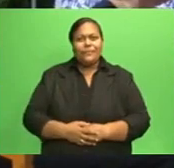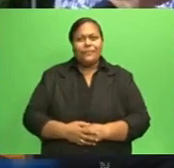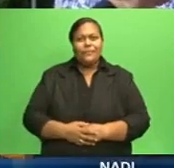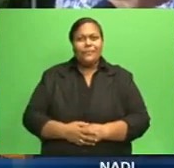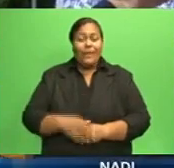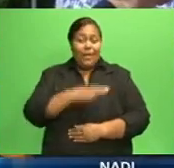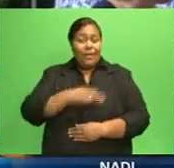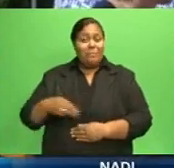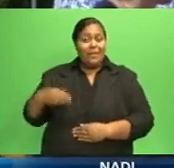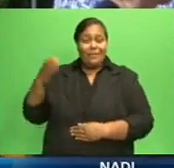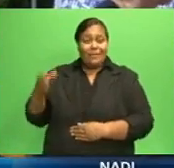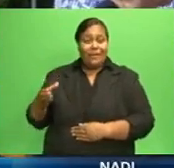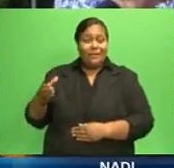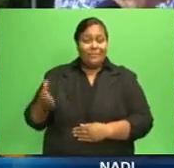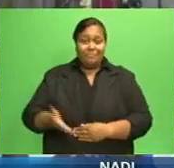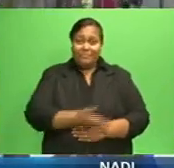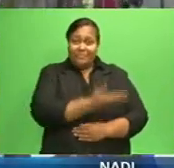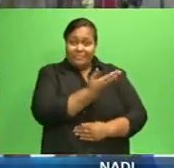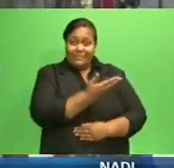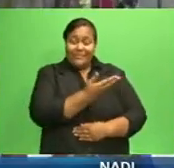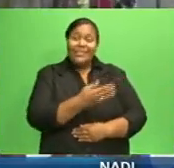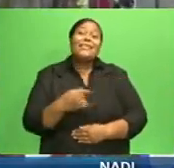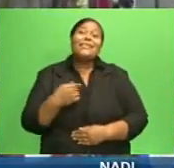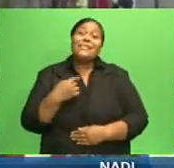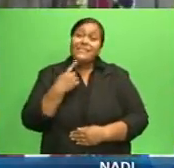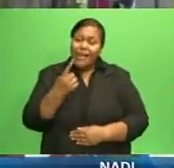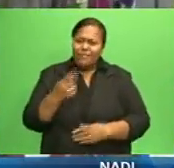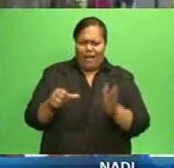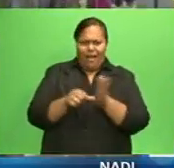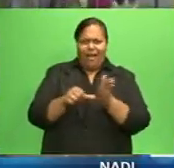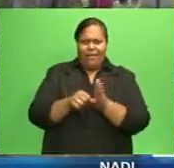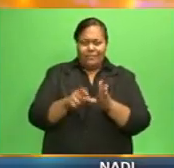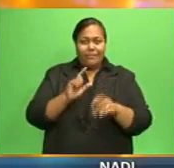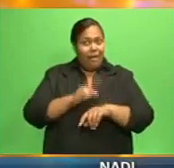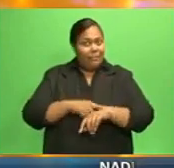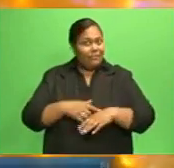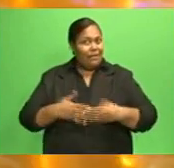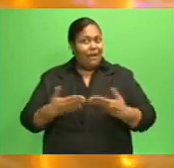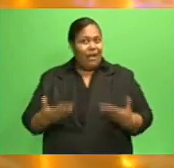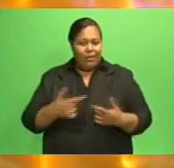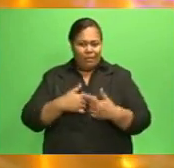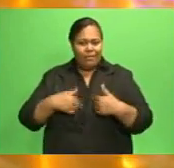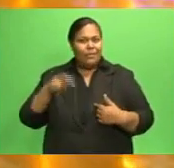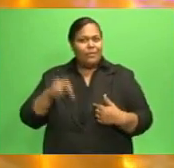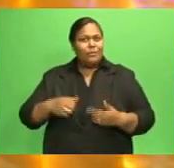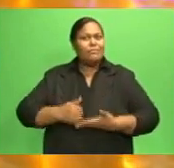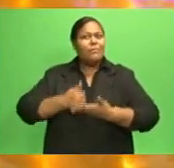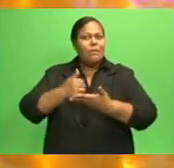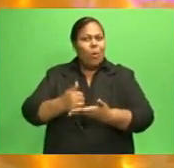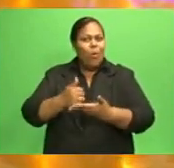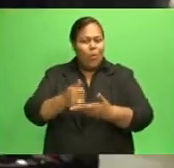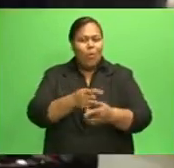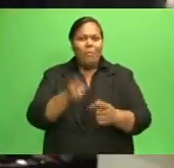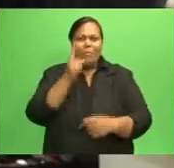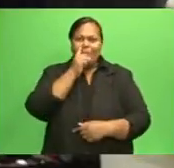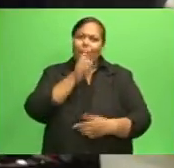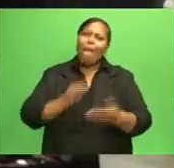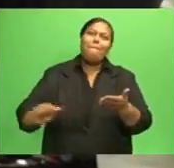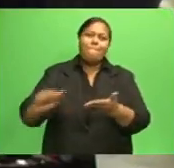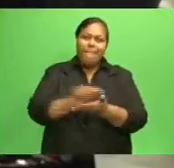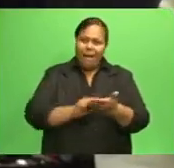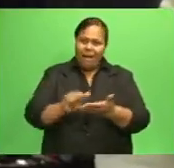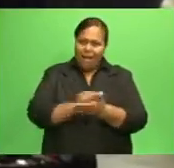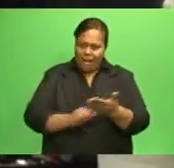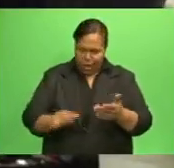Minister Faiz Koya says during hard times such as this, we need to support our people by buying locally. With the purpose